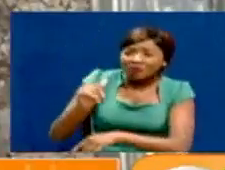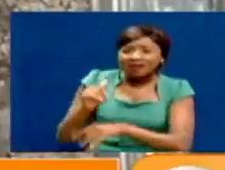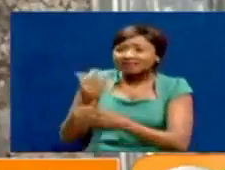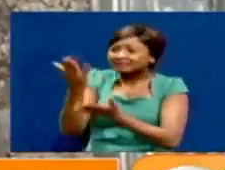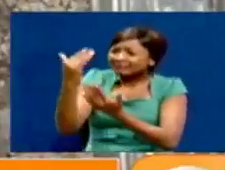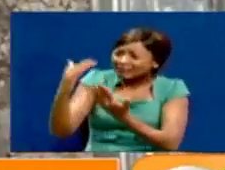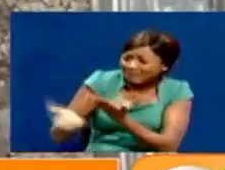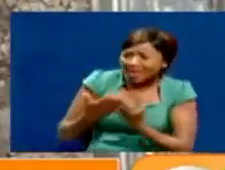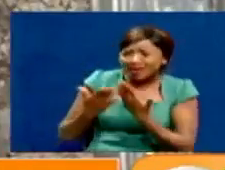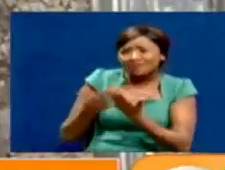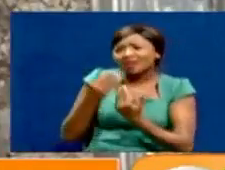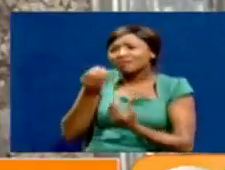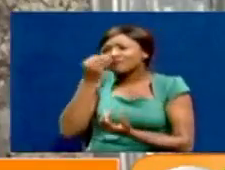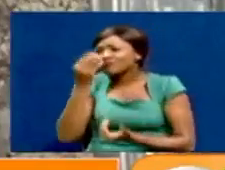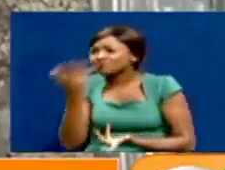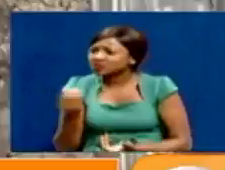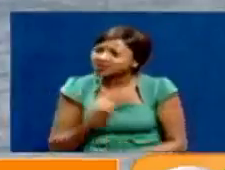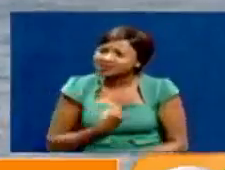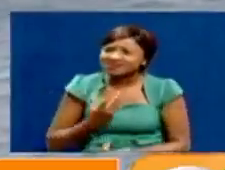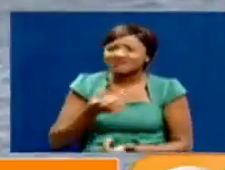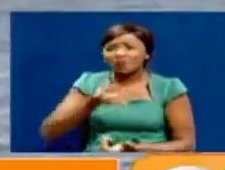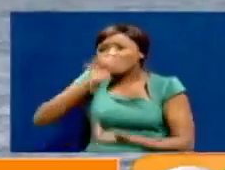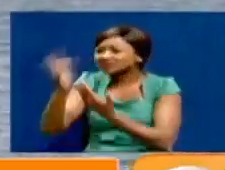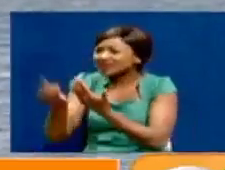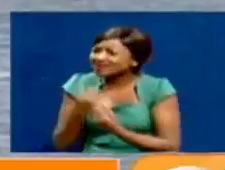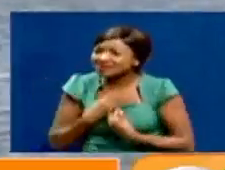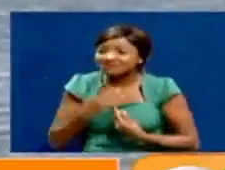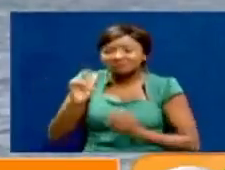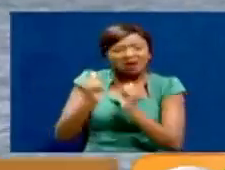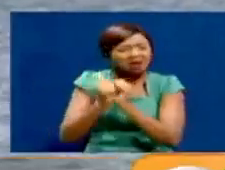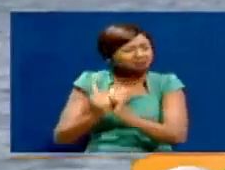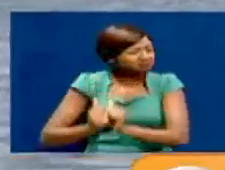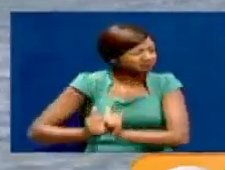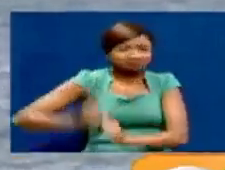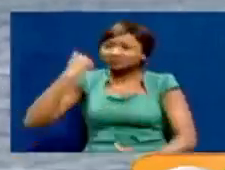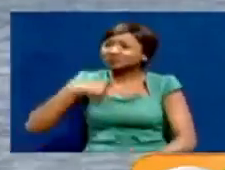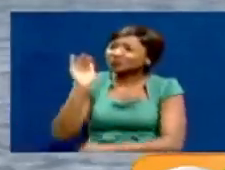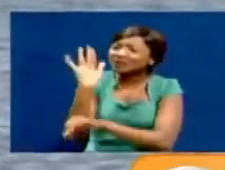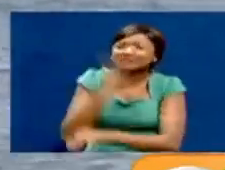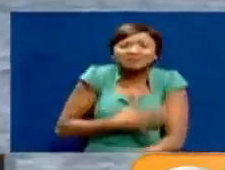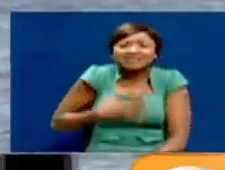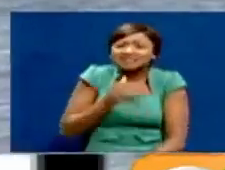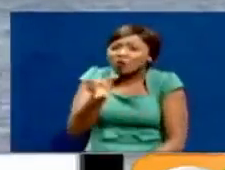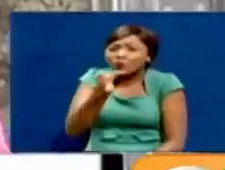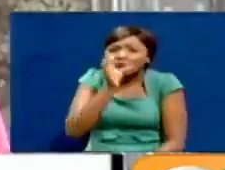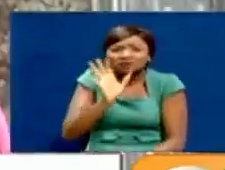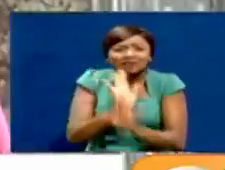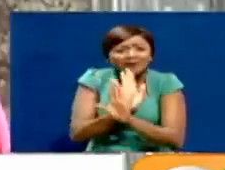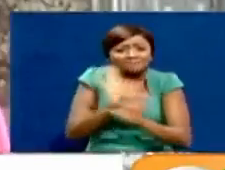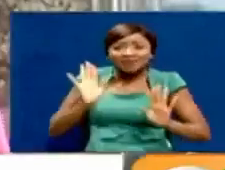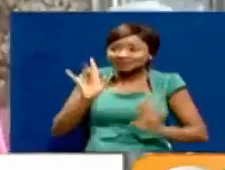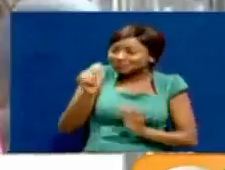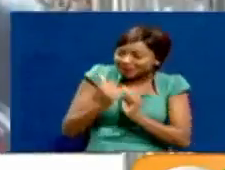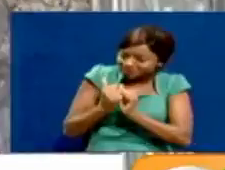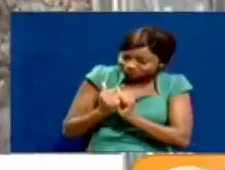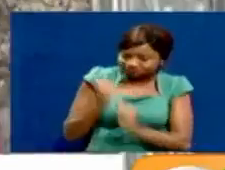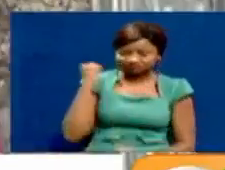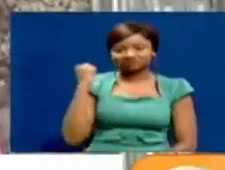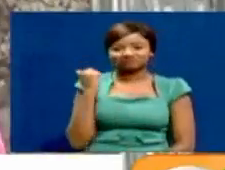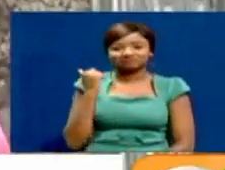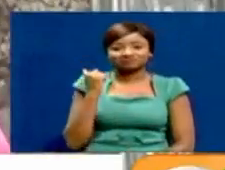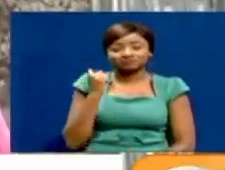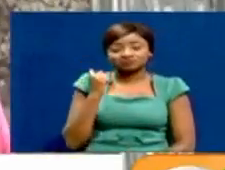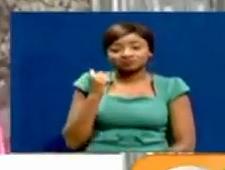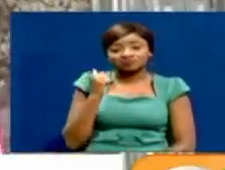na sisi chakula au maji. Lakini wakakataa kutupatia. Mpaka tukaomba maji peke yake, wakakataa pia kutupatia.